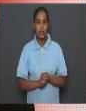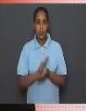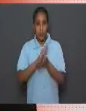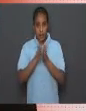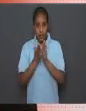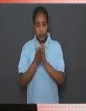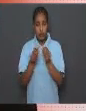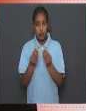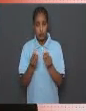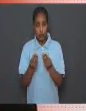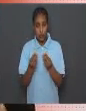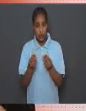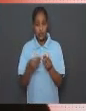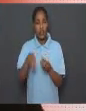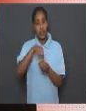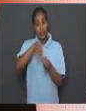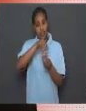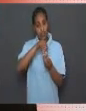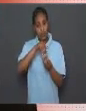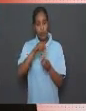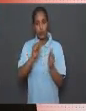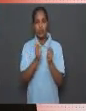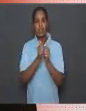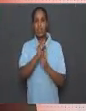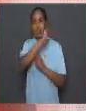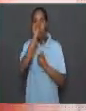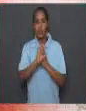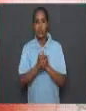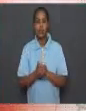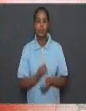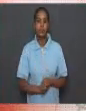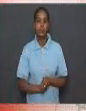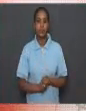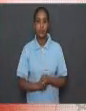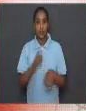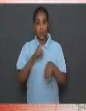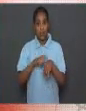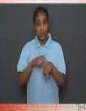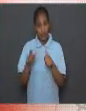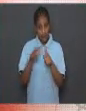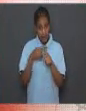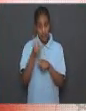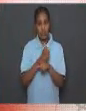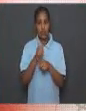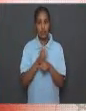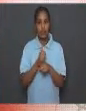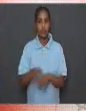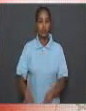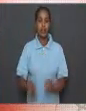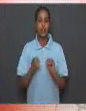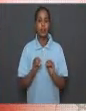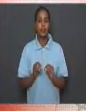became softer as it increases with temperature. It is time for our first activity,